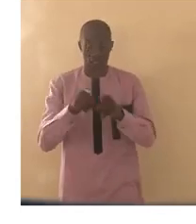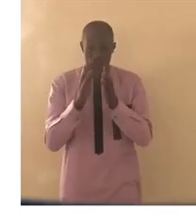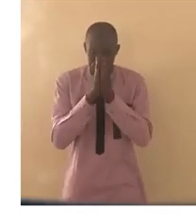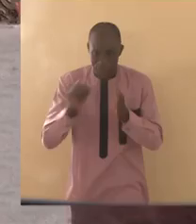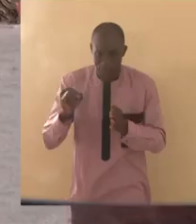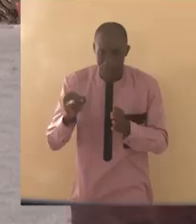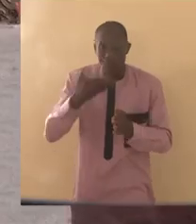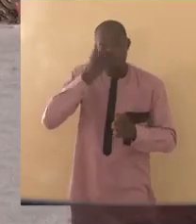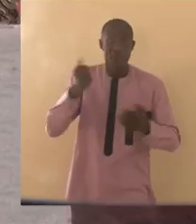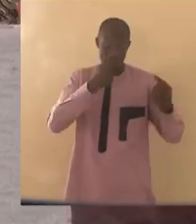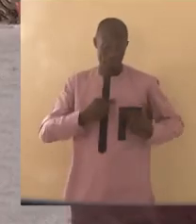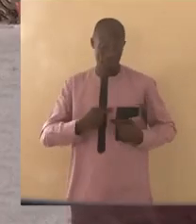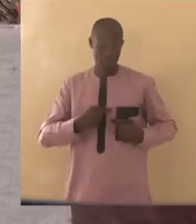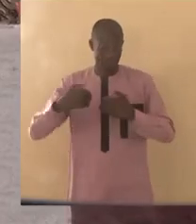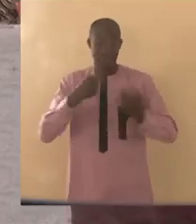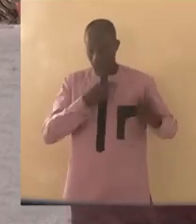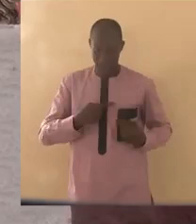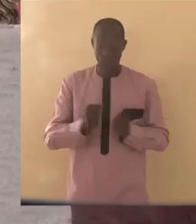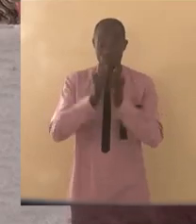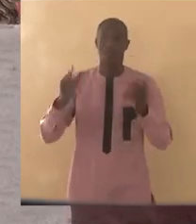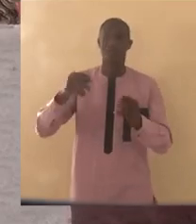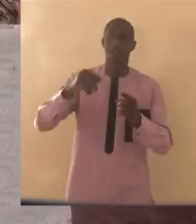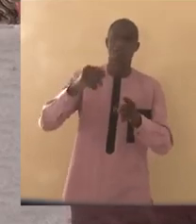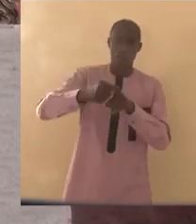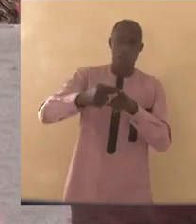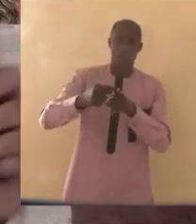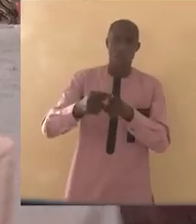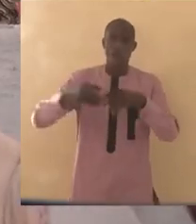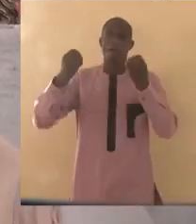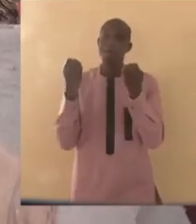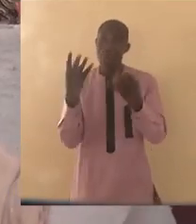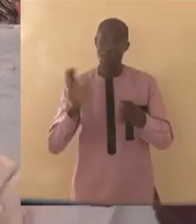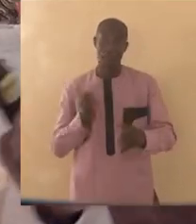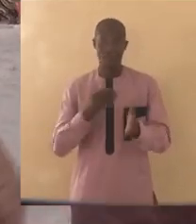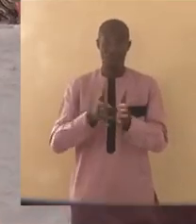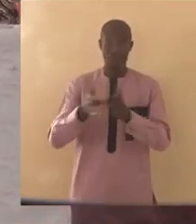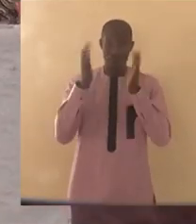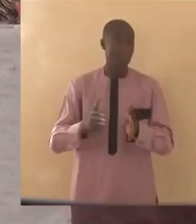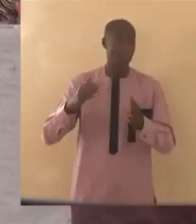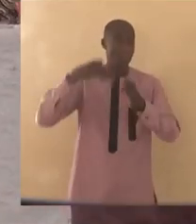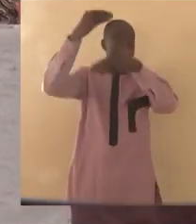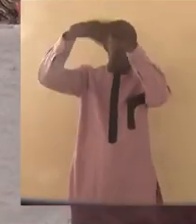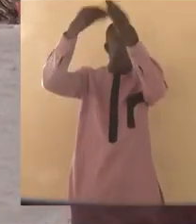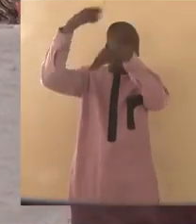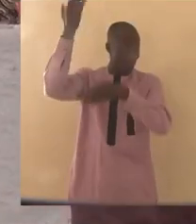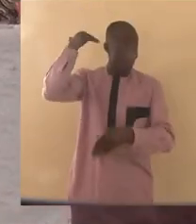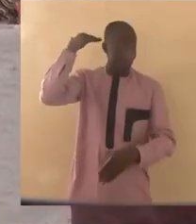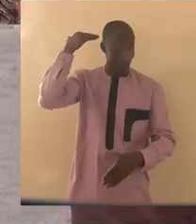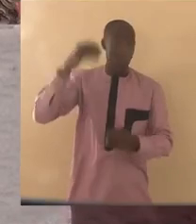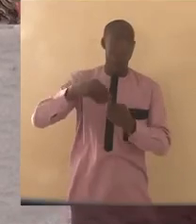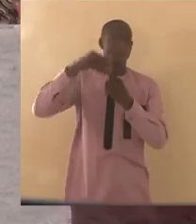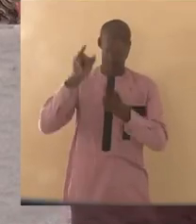While praying, it is better to have a heart without words. And many of our Christian ancestors, Christian